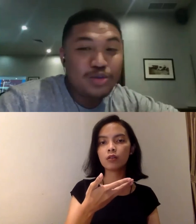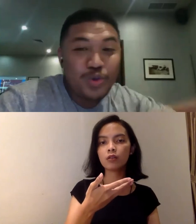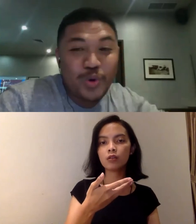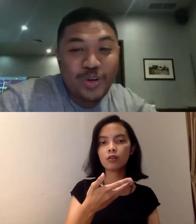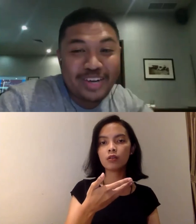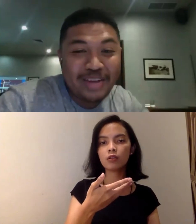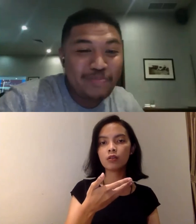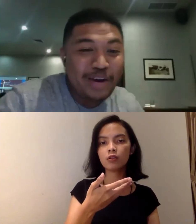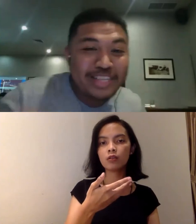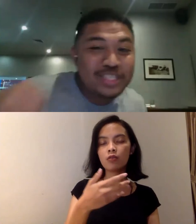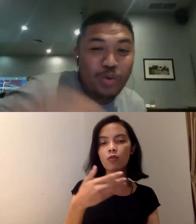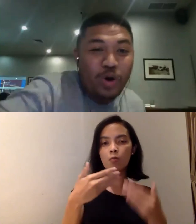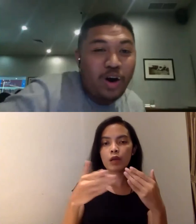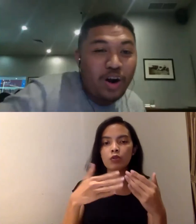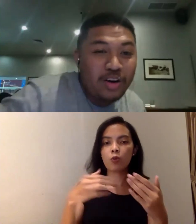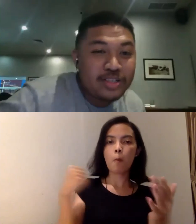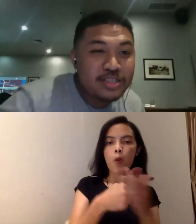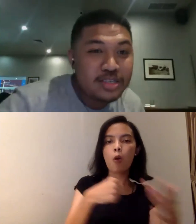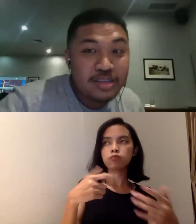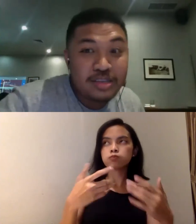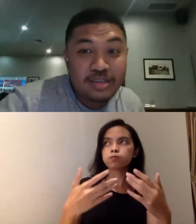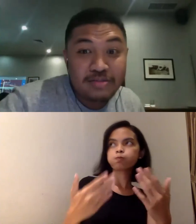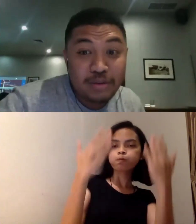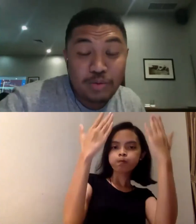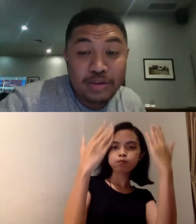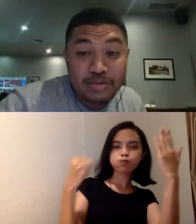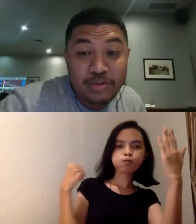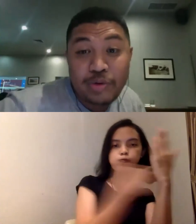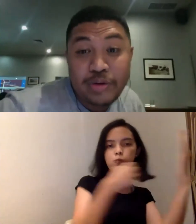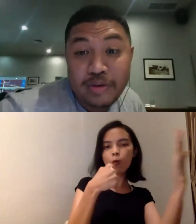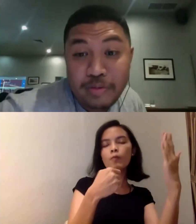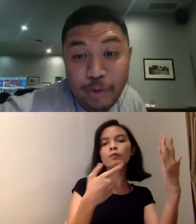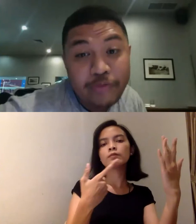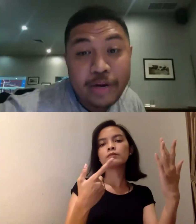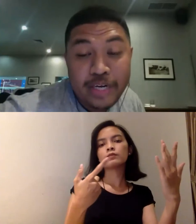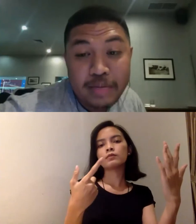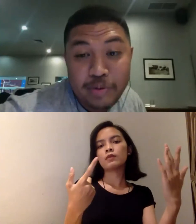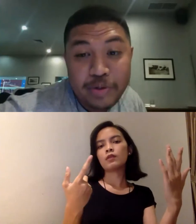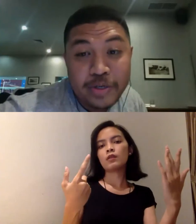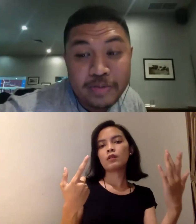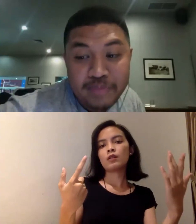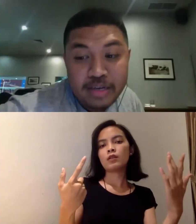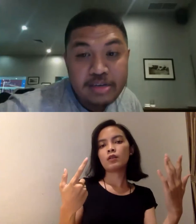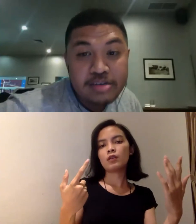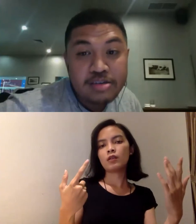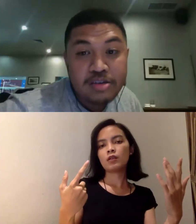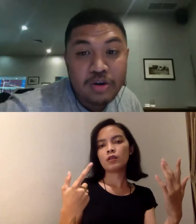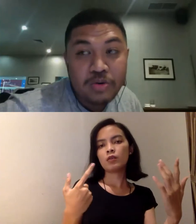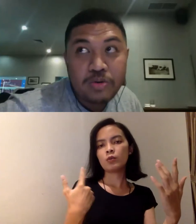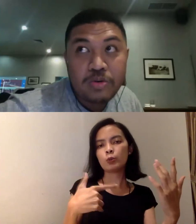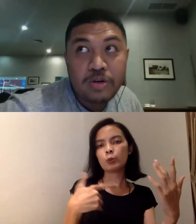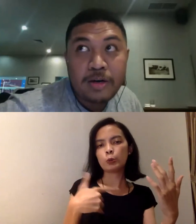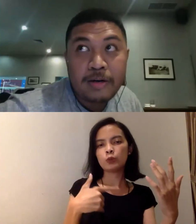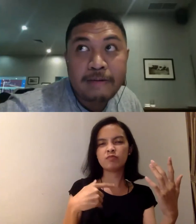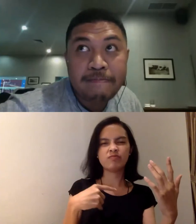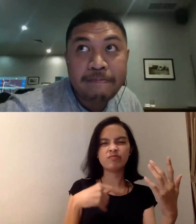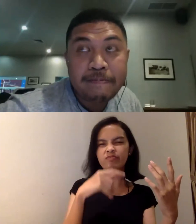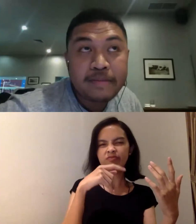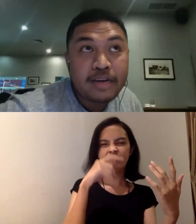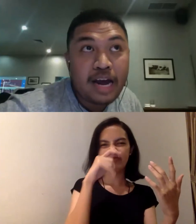the door and punched the walls. It went very brutal. So